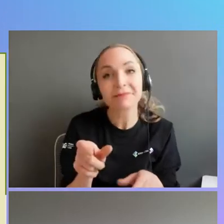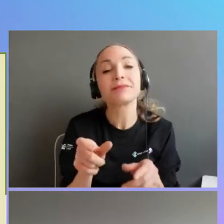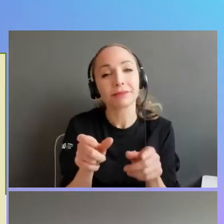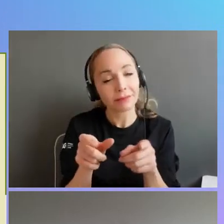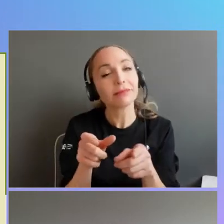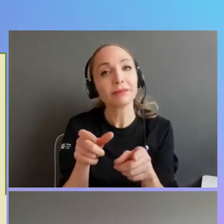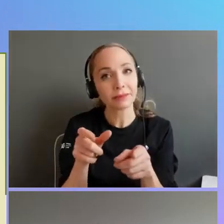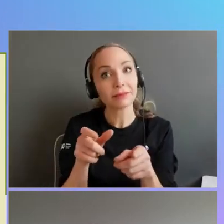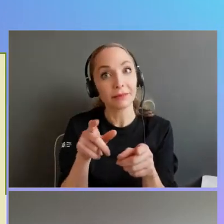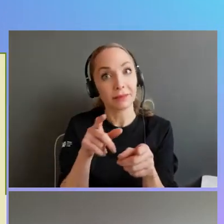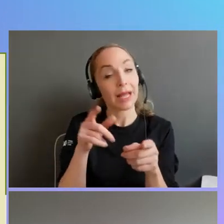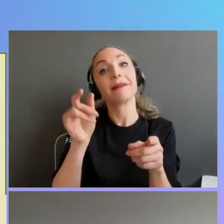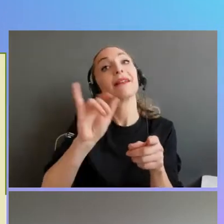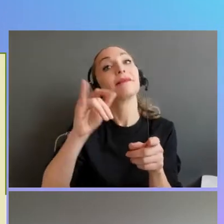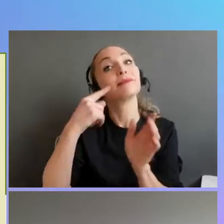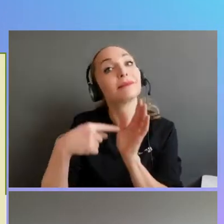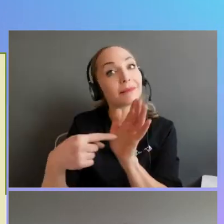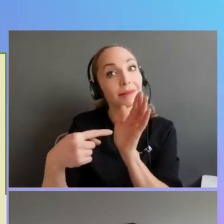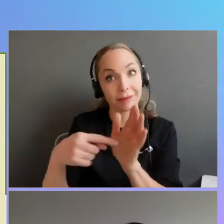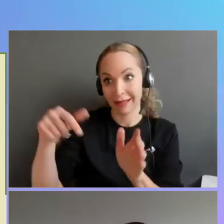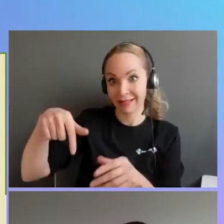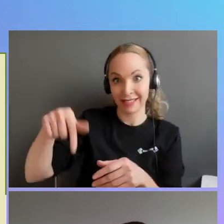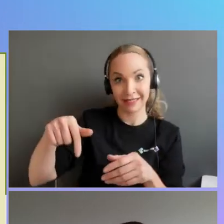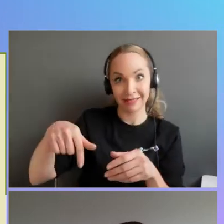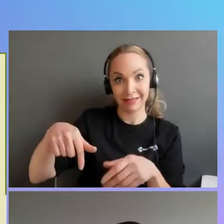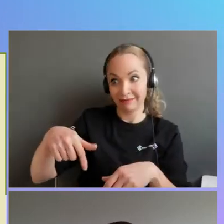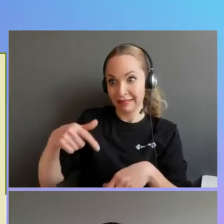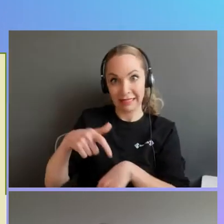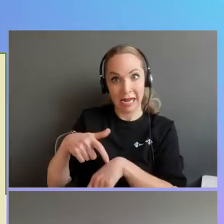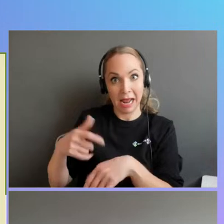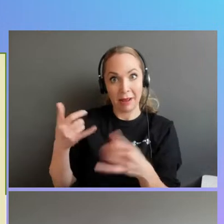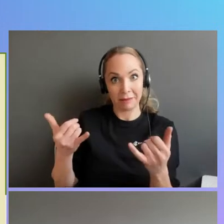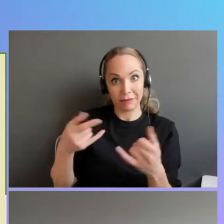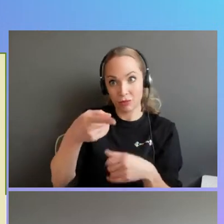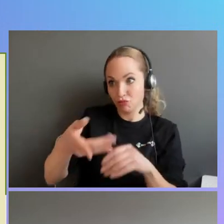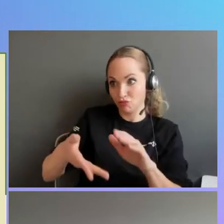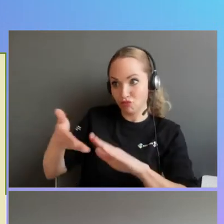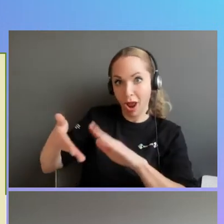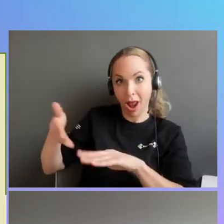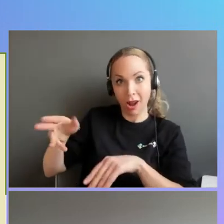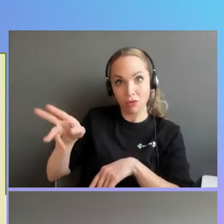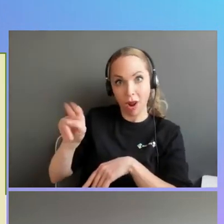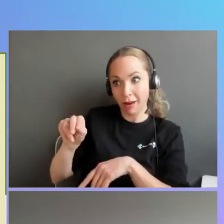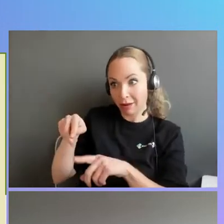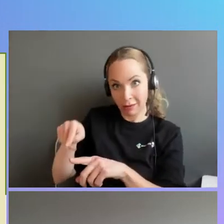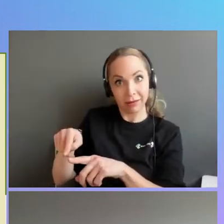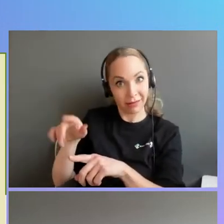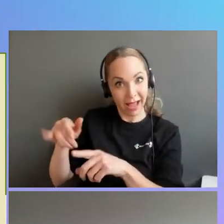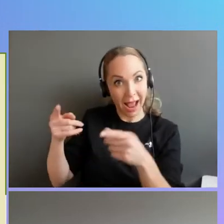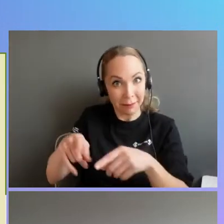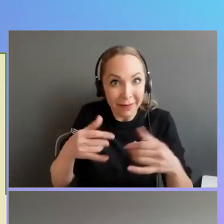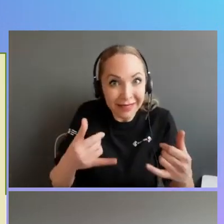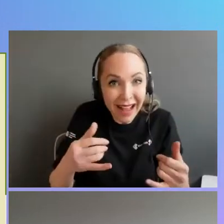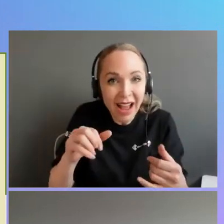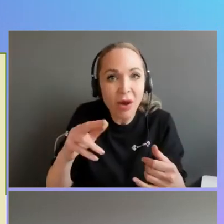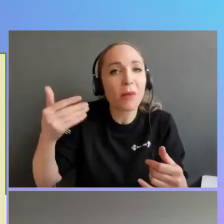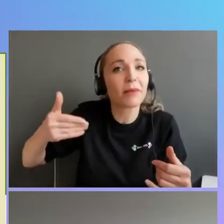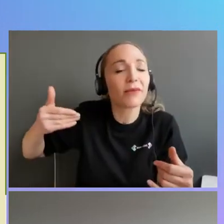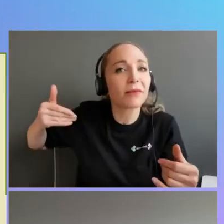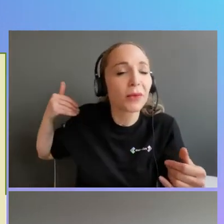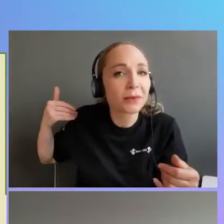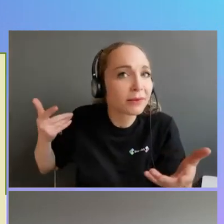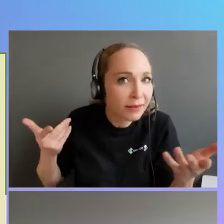in this run, for example? And in its lower part, the issues are listed